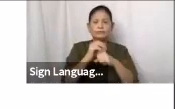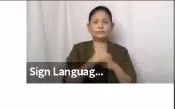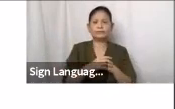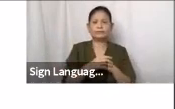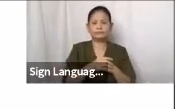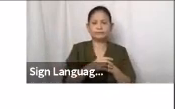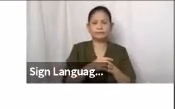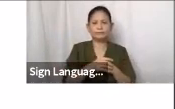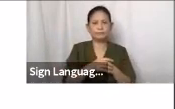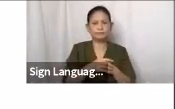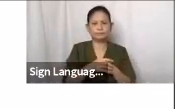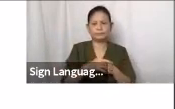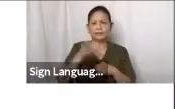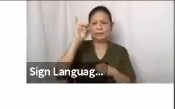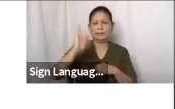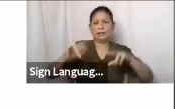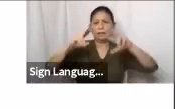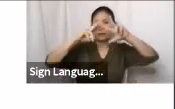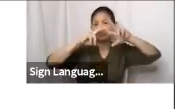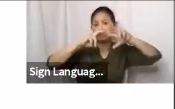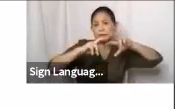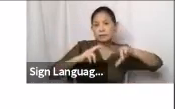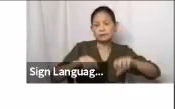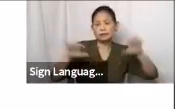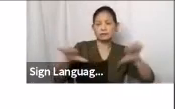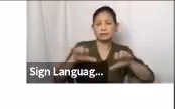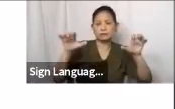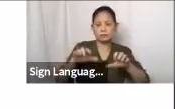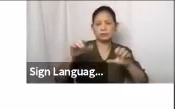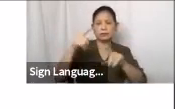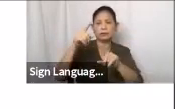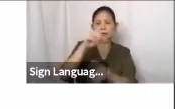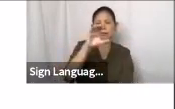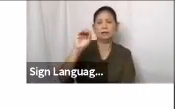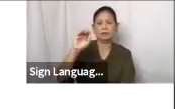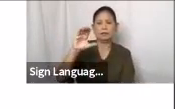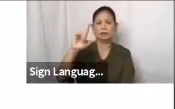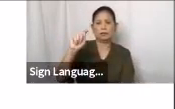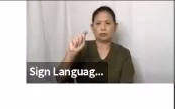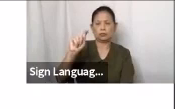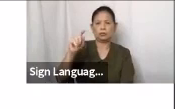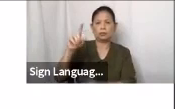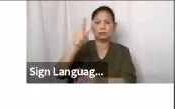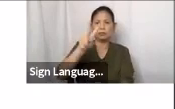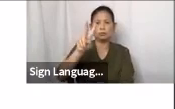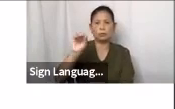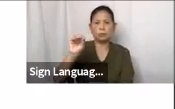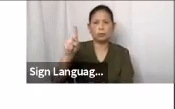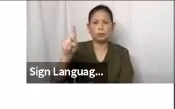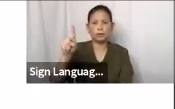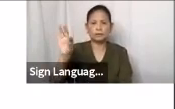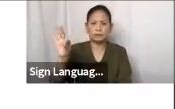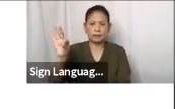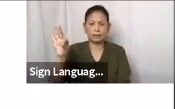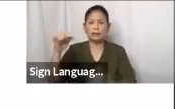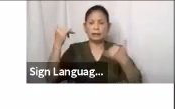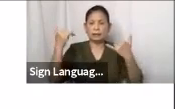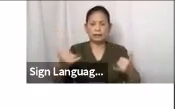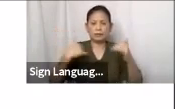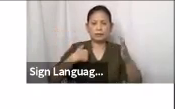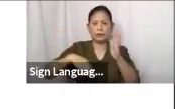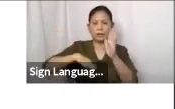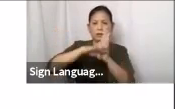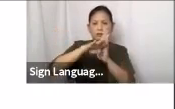this was the research carried out in October 2019, and we are working on the well-being and